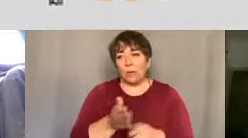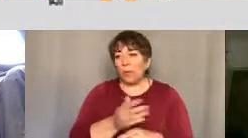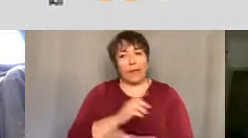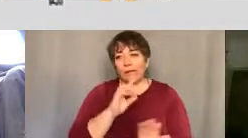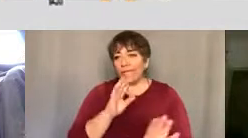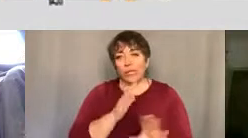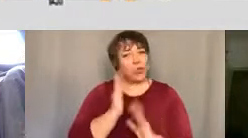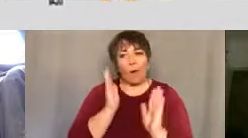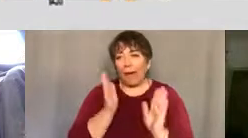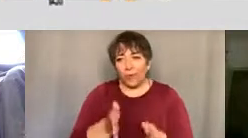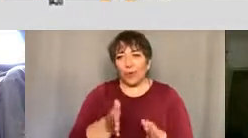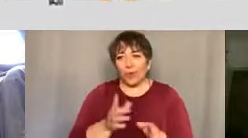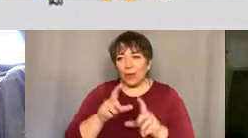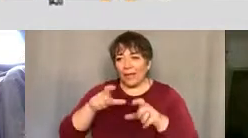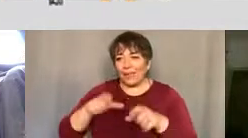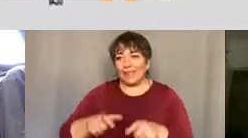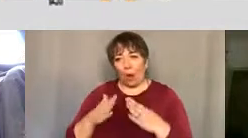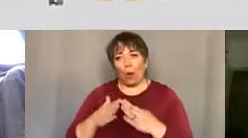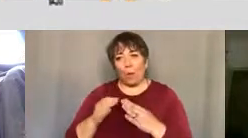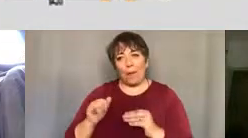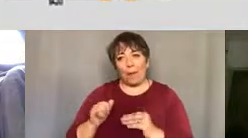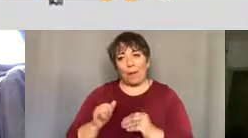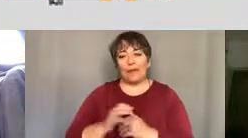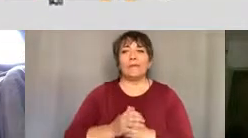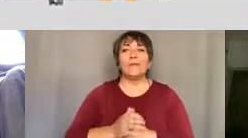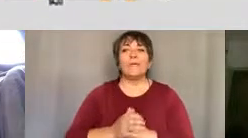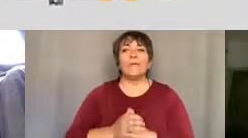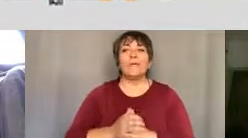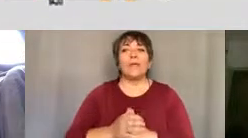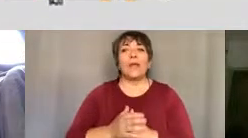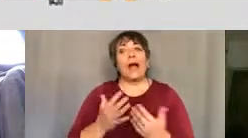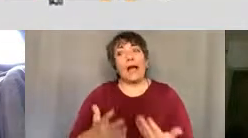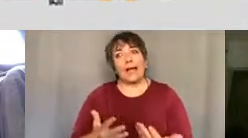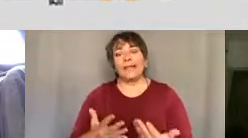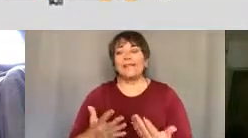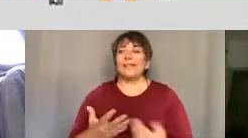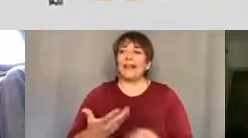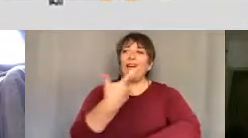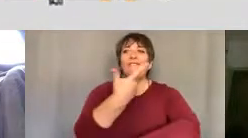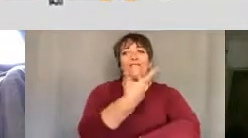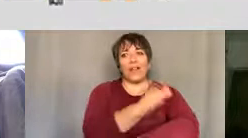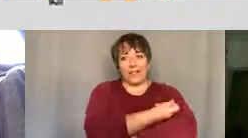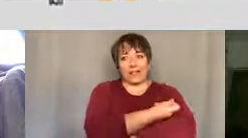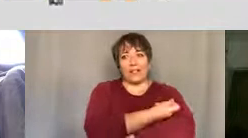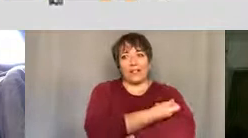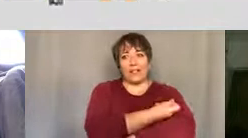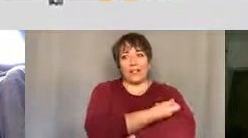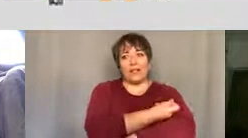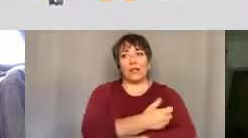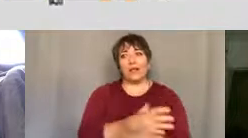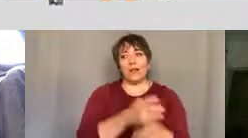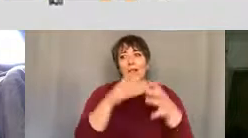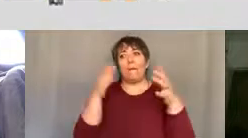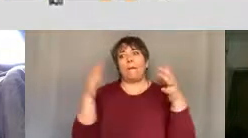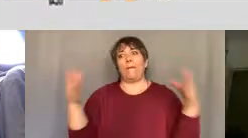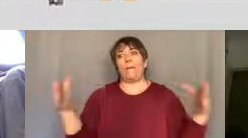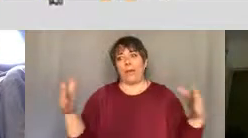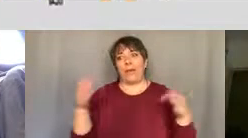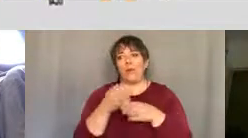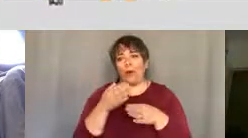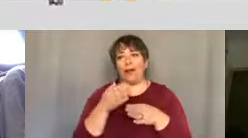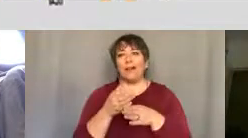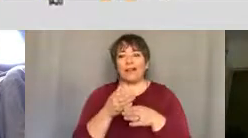COVID vaccination programme that has occupied our lives for a very long time, and we've supported it through assurance,